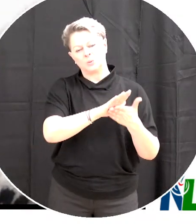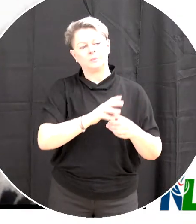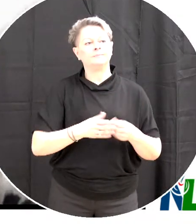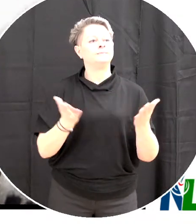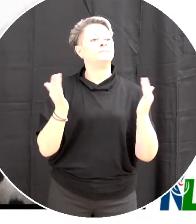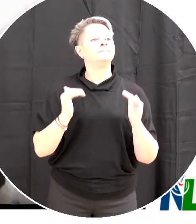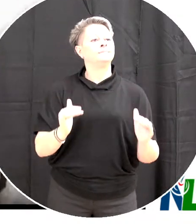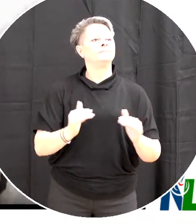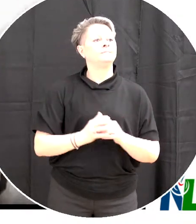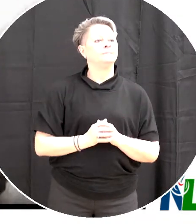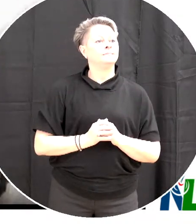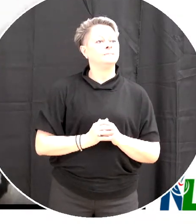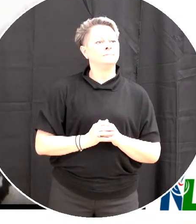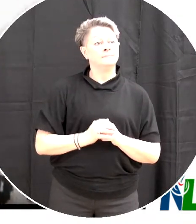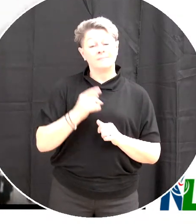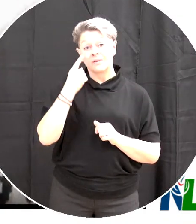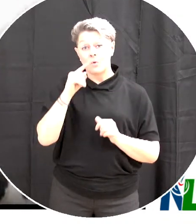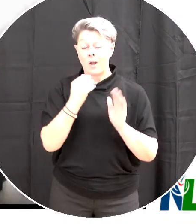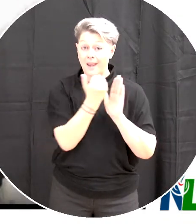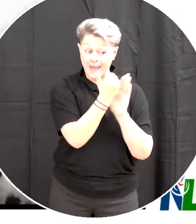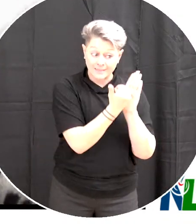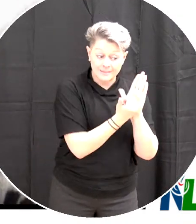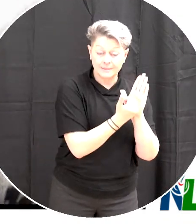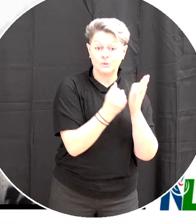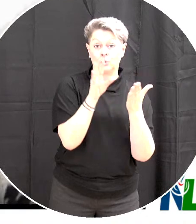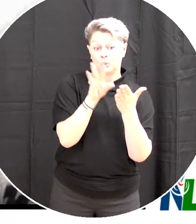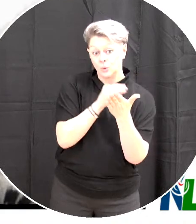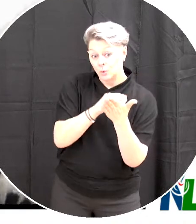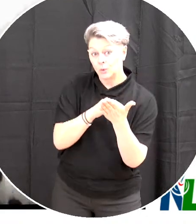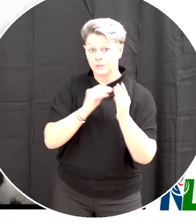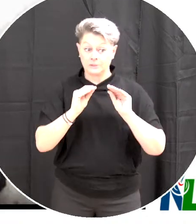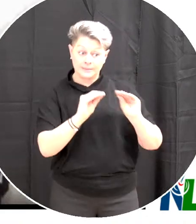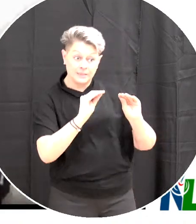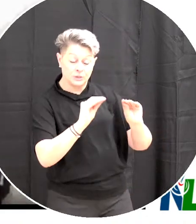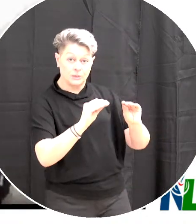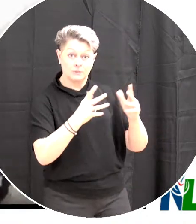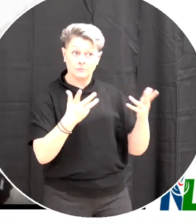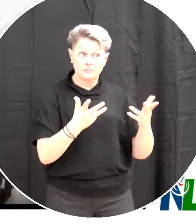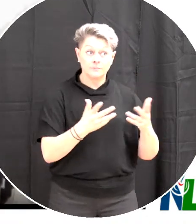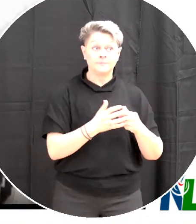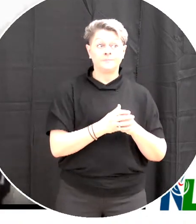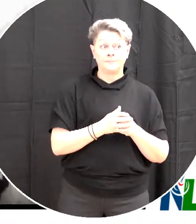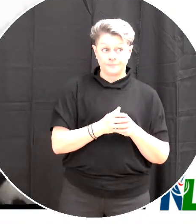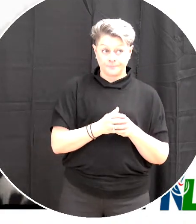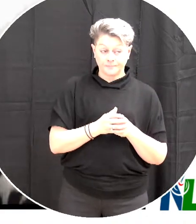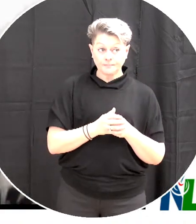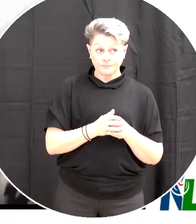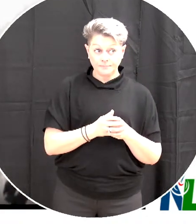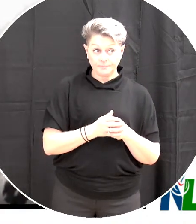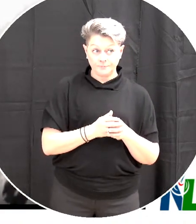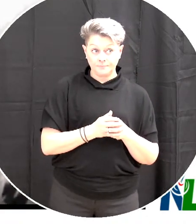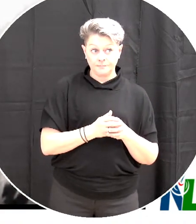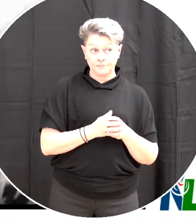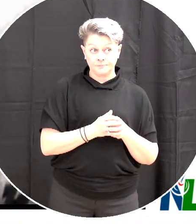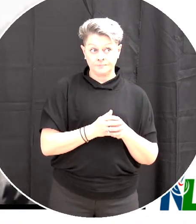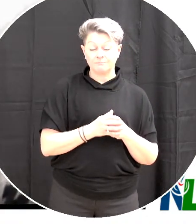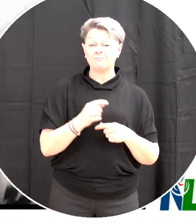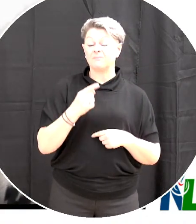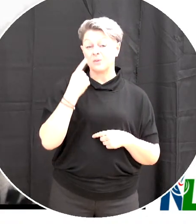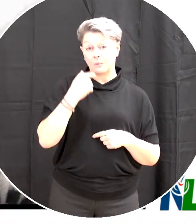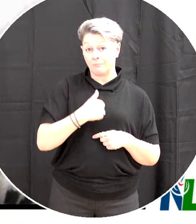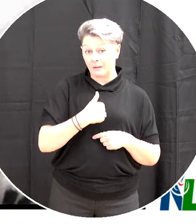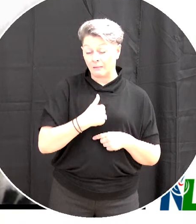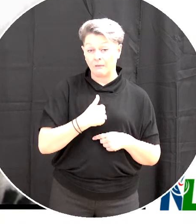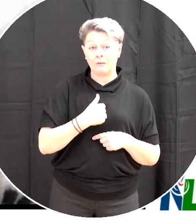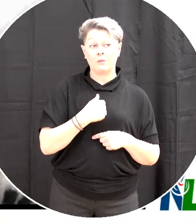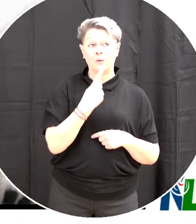lesson structure and the actual learning, I don't know if they've settled into that yet. And in fairness, like, I had one